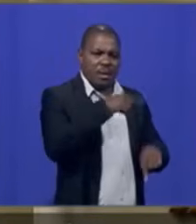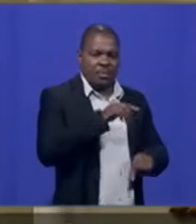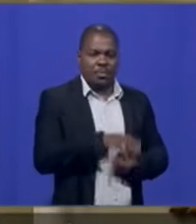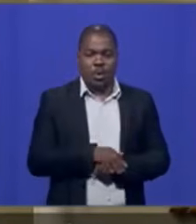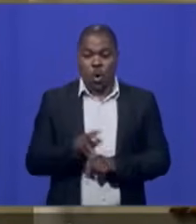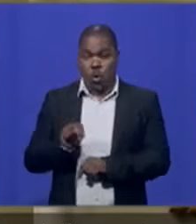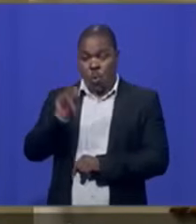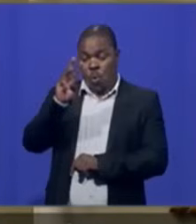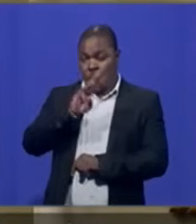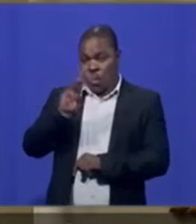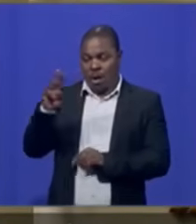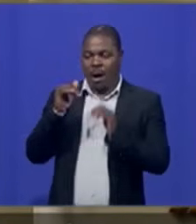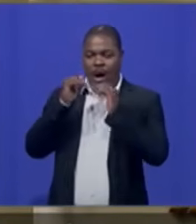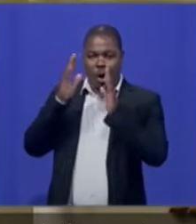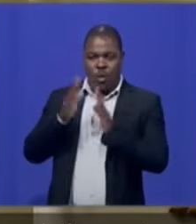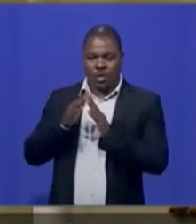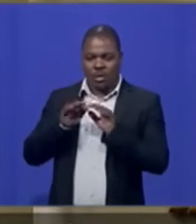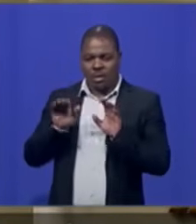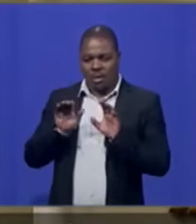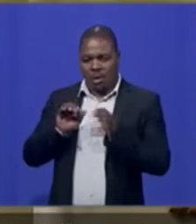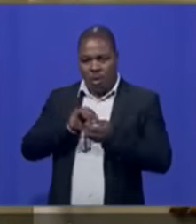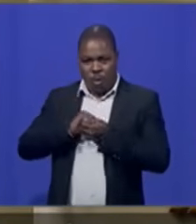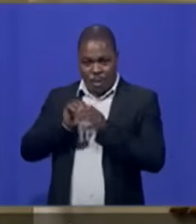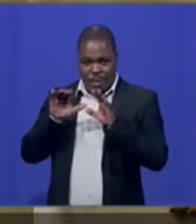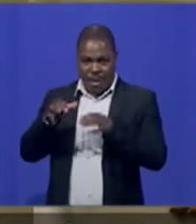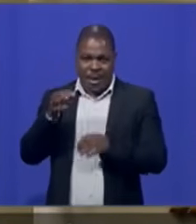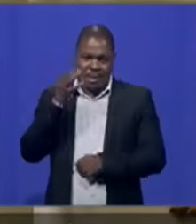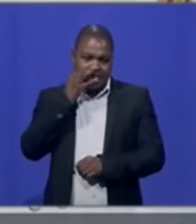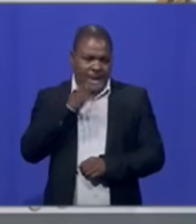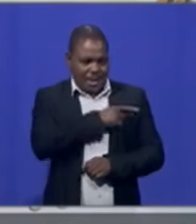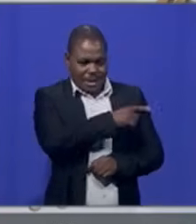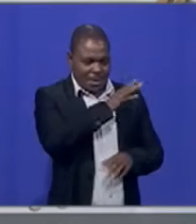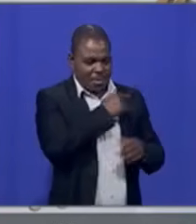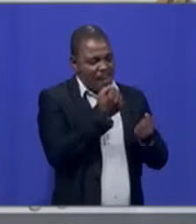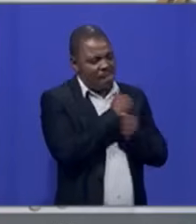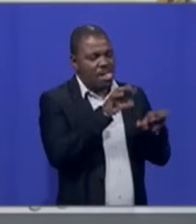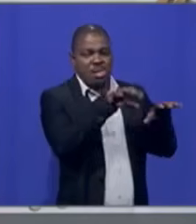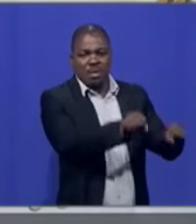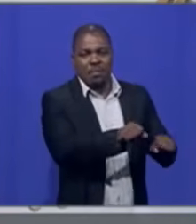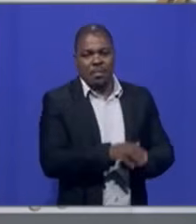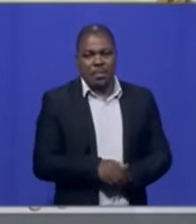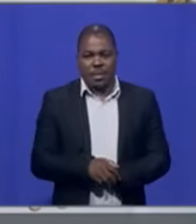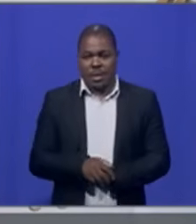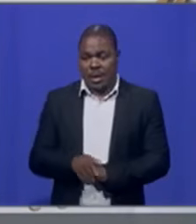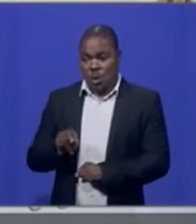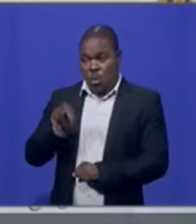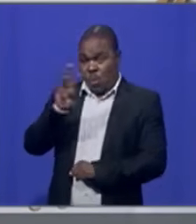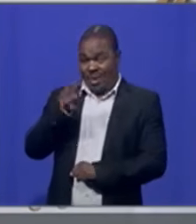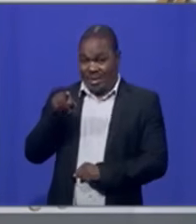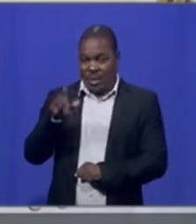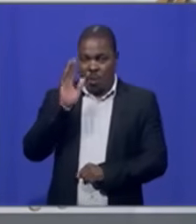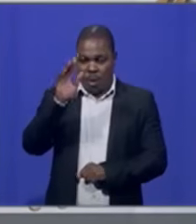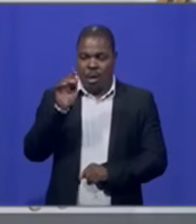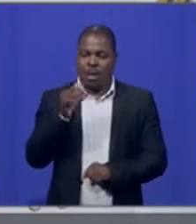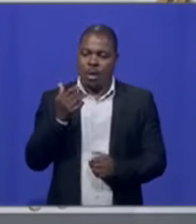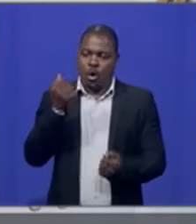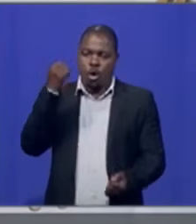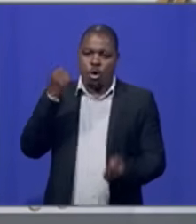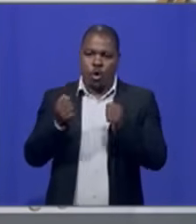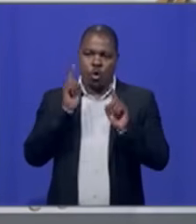Housing Corporation e kanne go samagana le go ipaya e se ka fa molaong. The North West Housing Corporation will implement the court order in